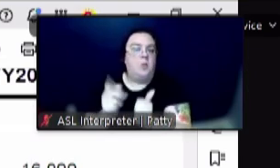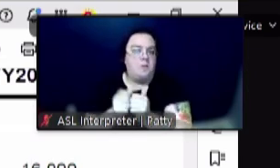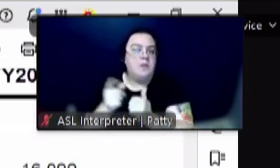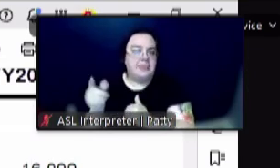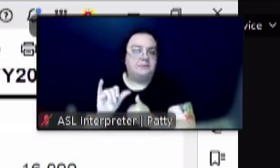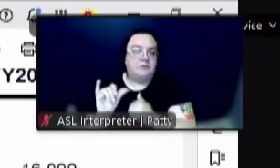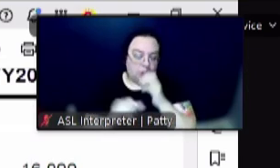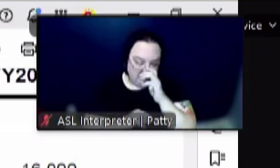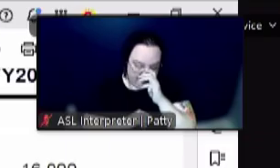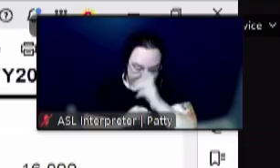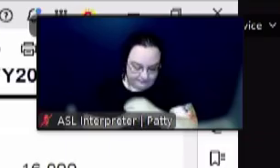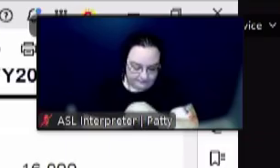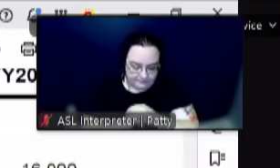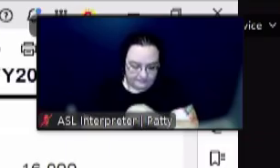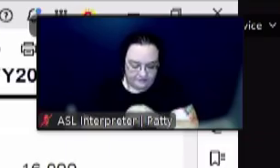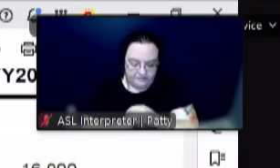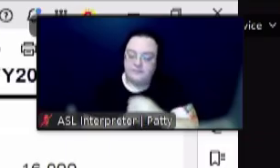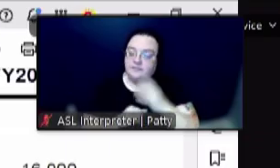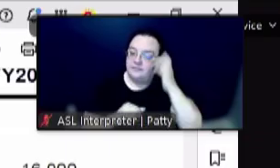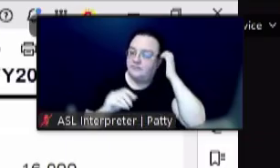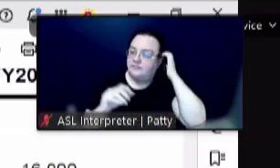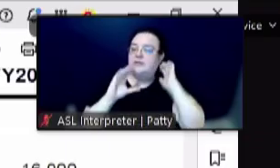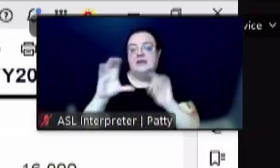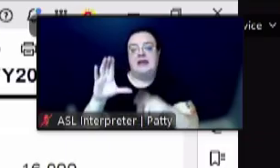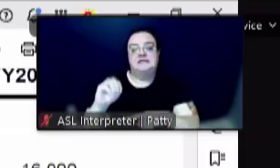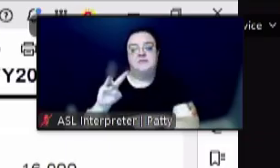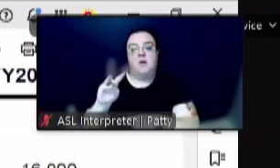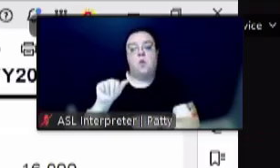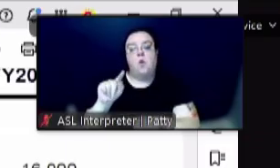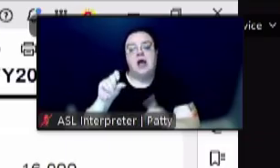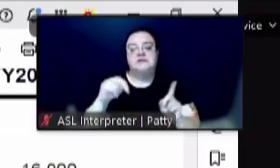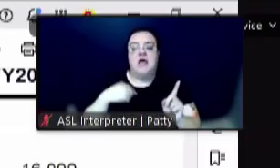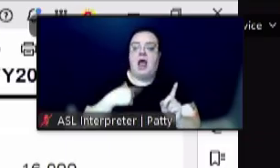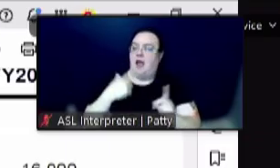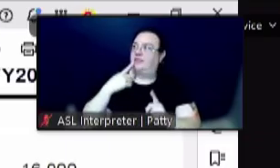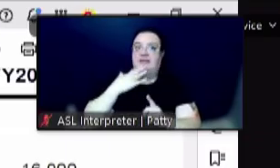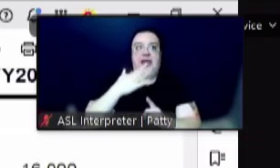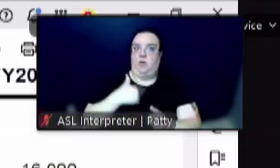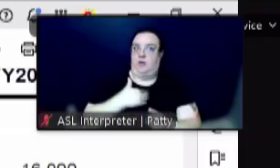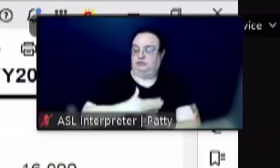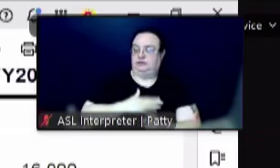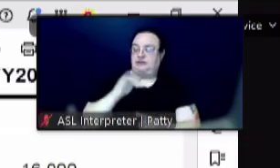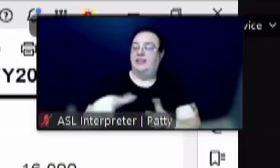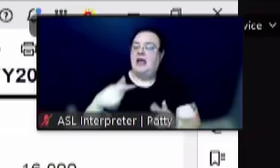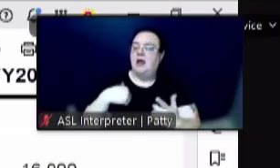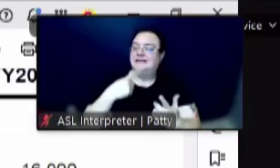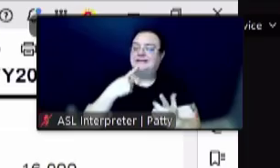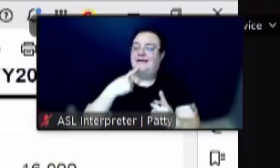Mayor Watson, did you have something? Well, thank you. I appreciate that. I was just going to say, I mean,